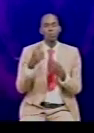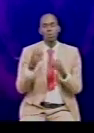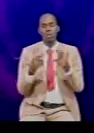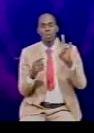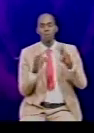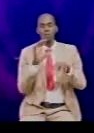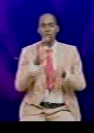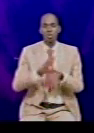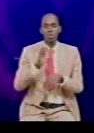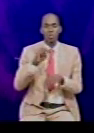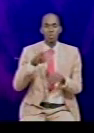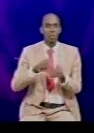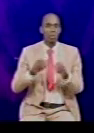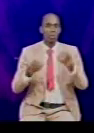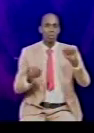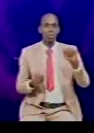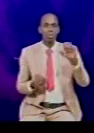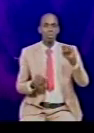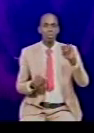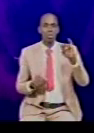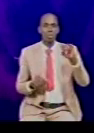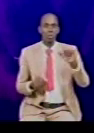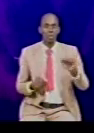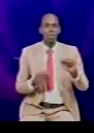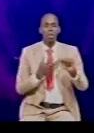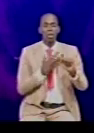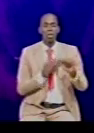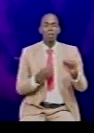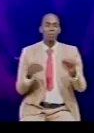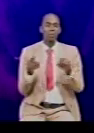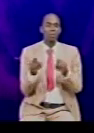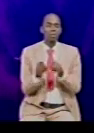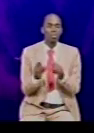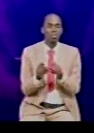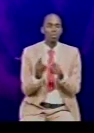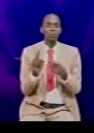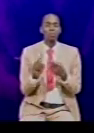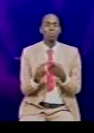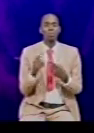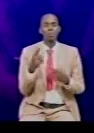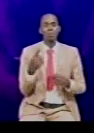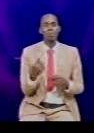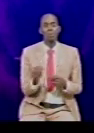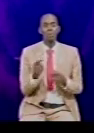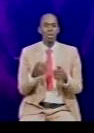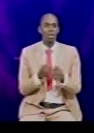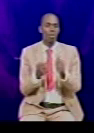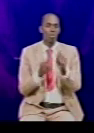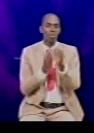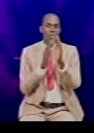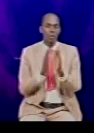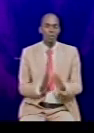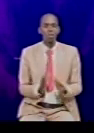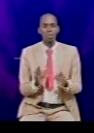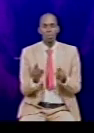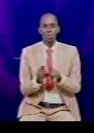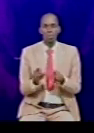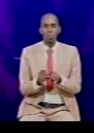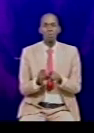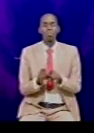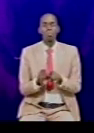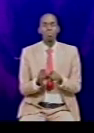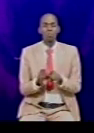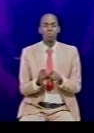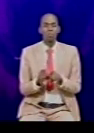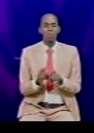Asia and also to the apostles as well. They reiterated the